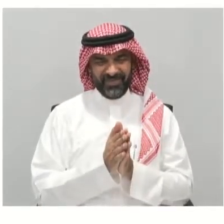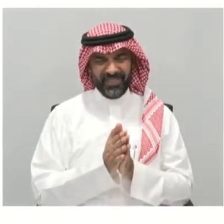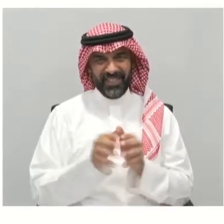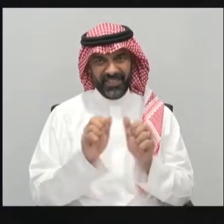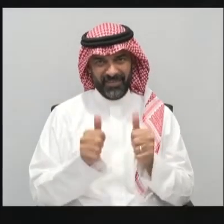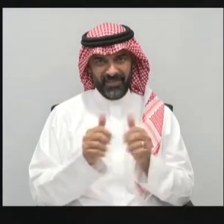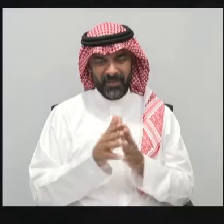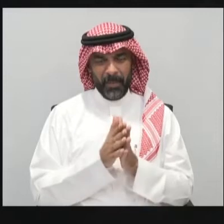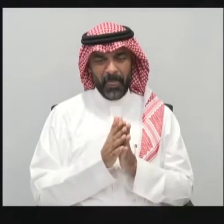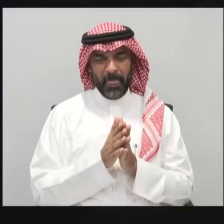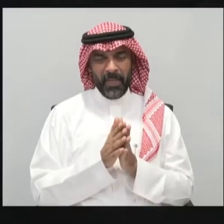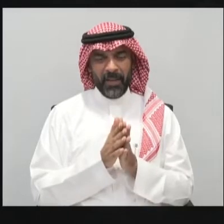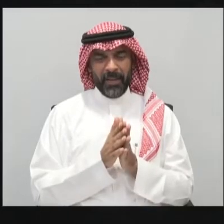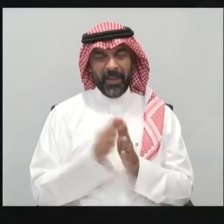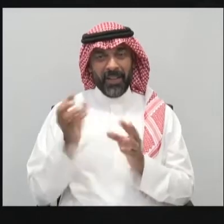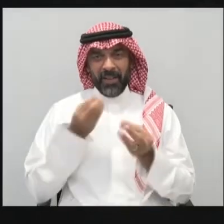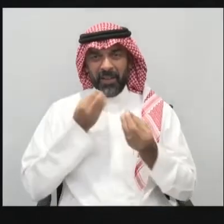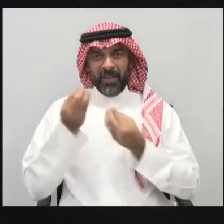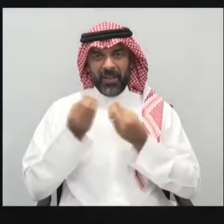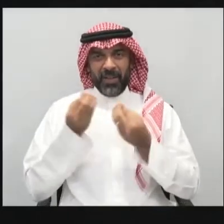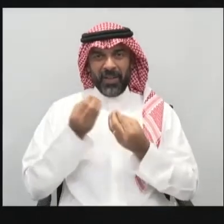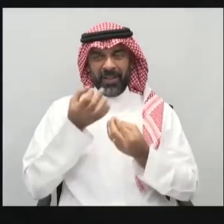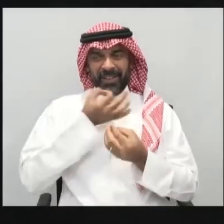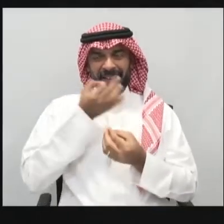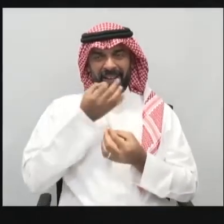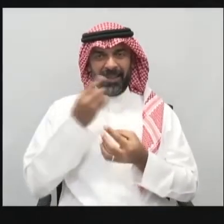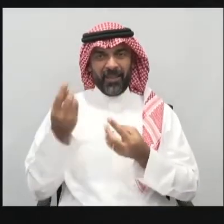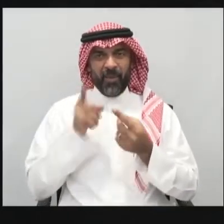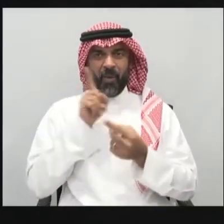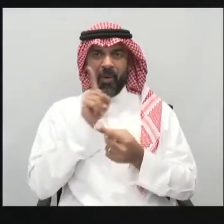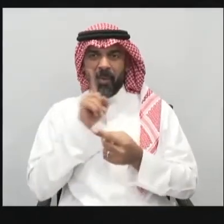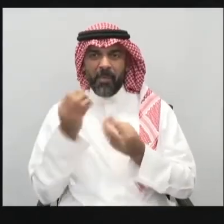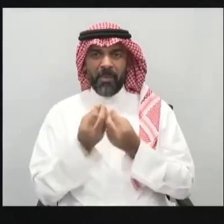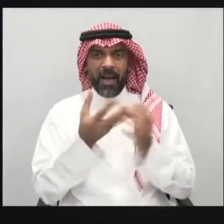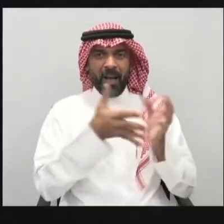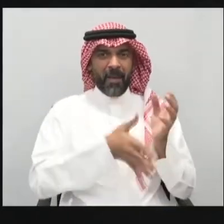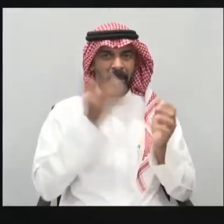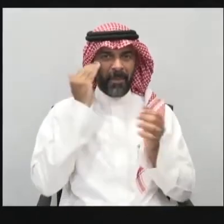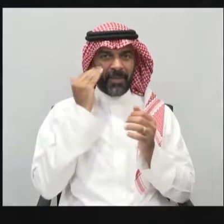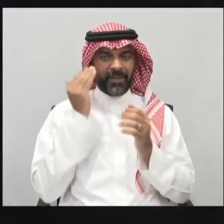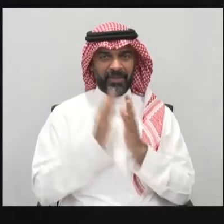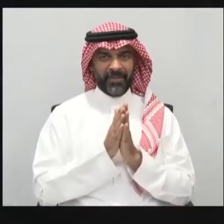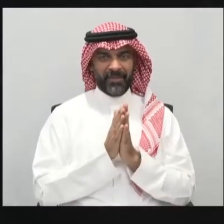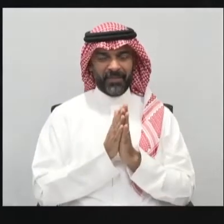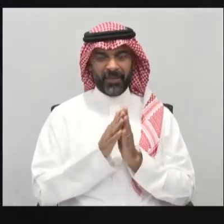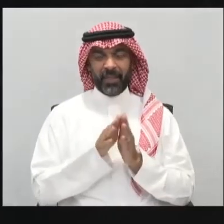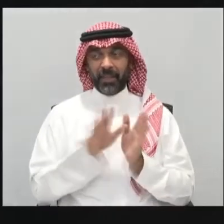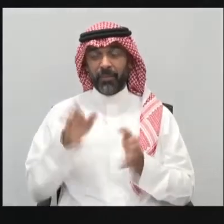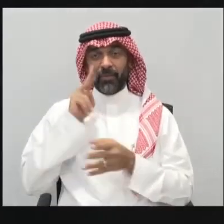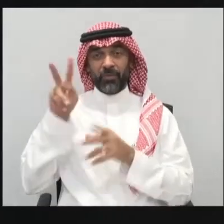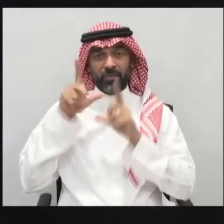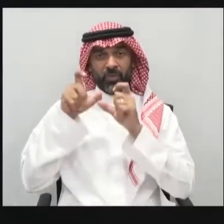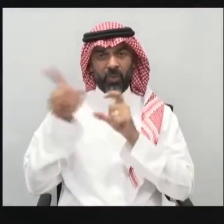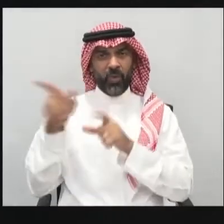So, this lovely conversation was between Layla and her mom. What are they doing? If you look at the picture, what are they